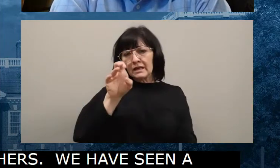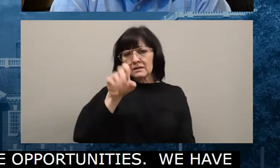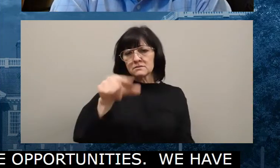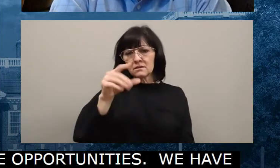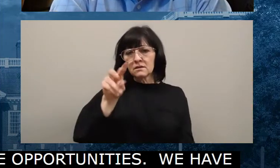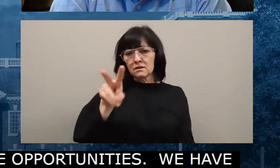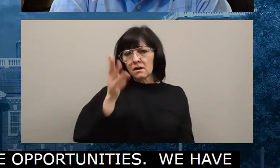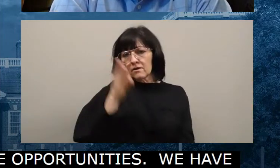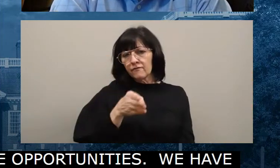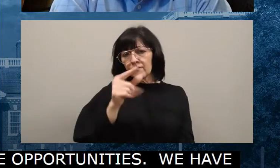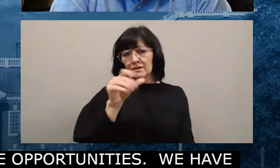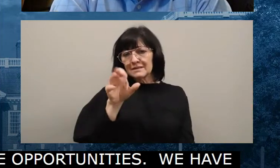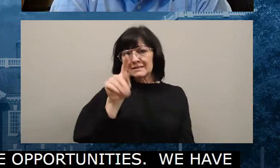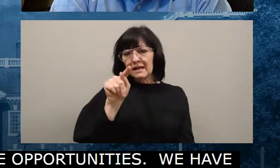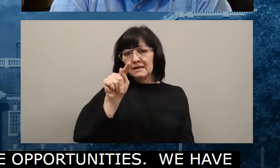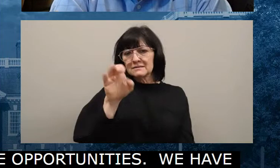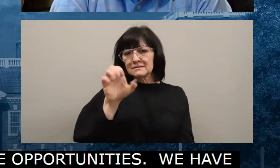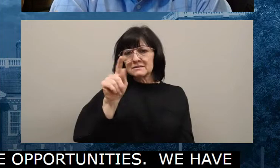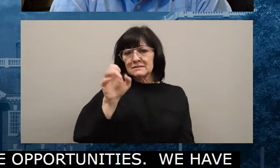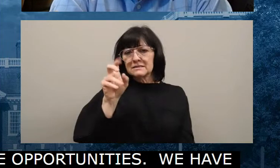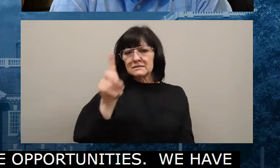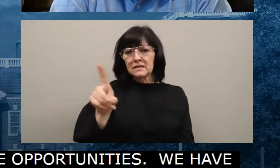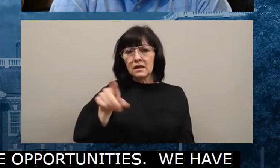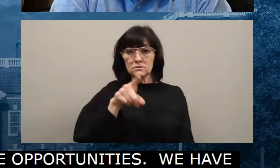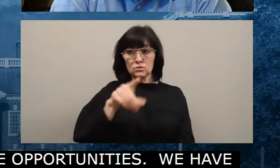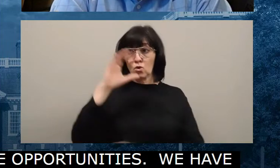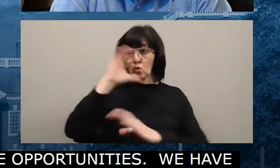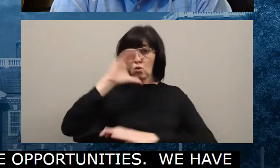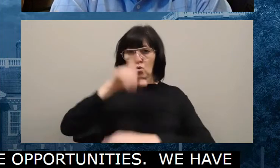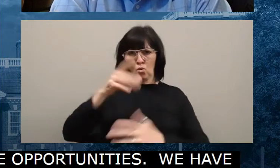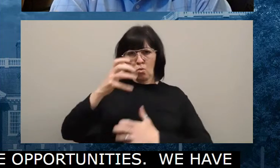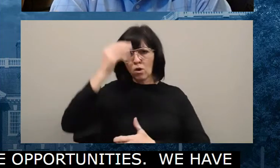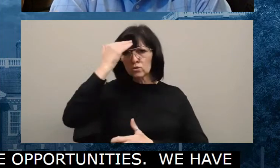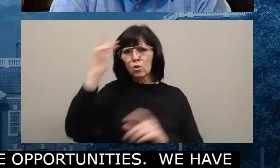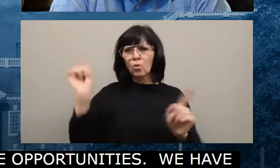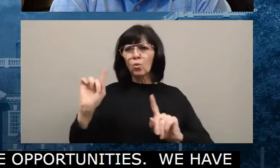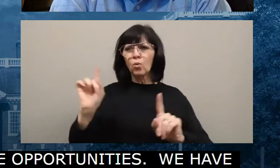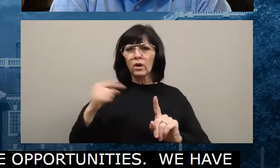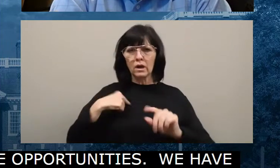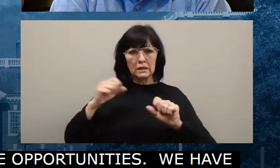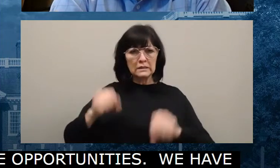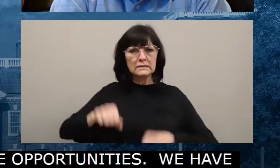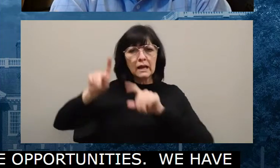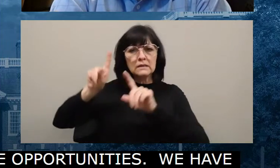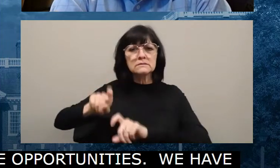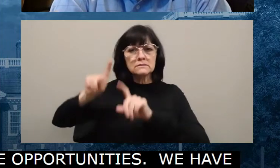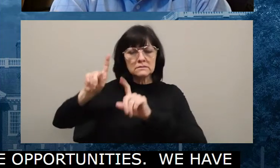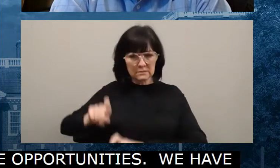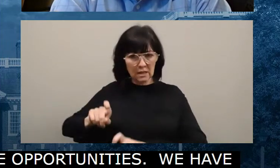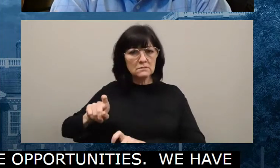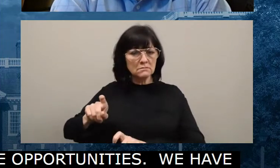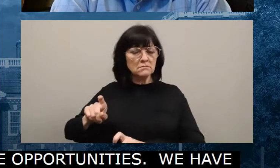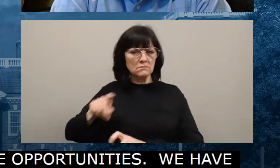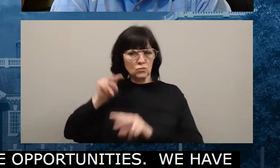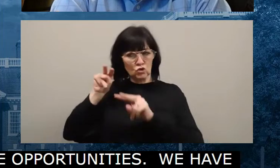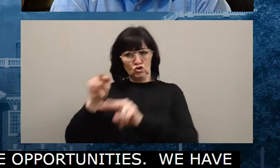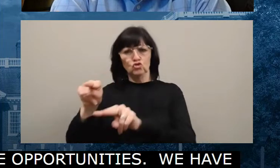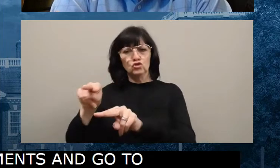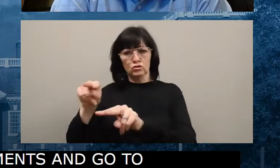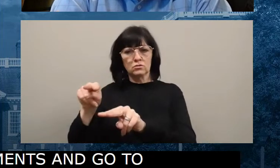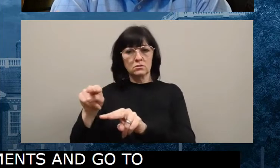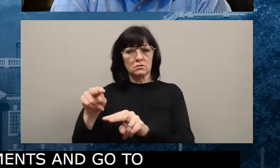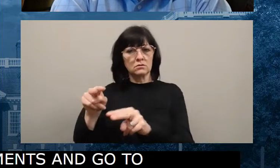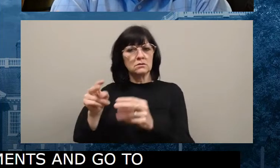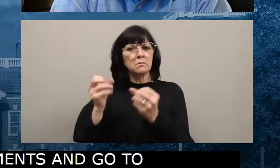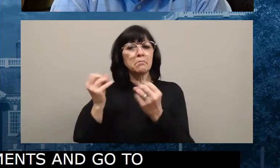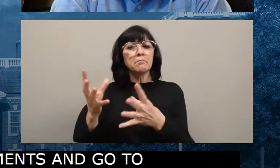de.gov/get tested to look at what's in your neighborhood to get tested this week. I know a lot of schools are really helping us get the word out there. We have a partner